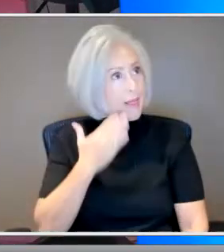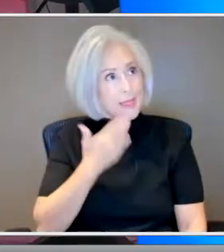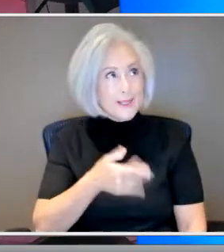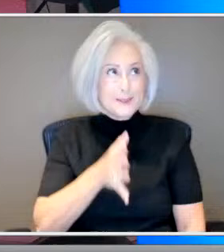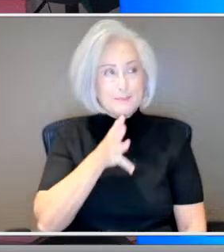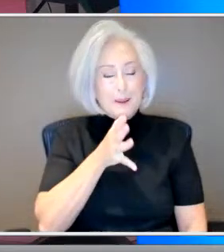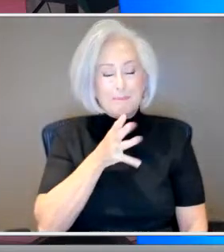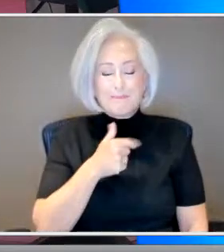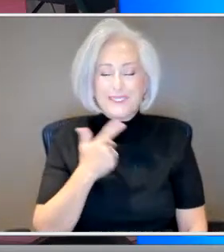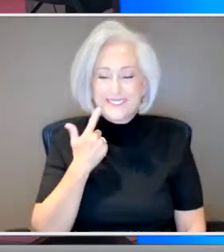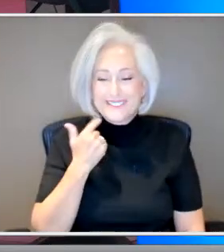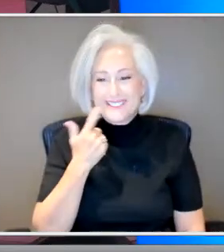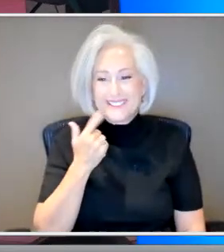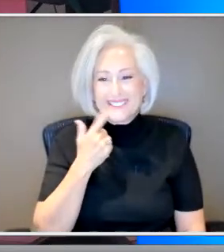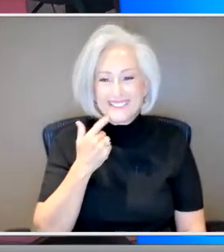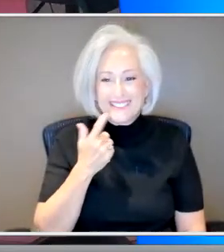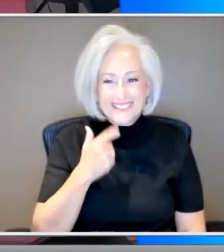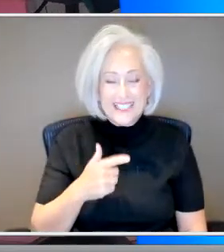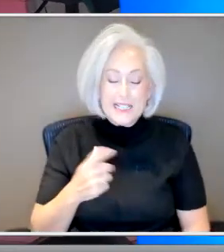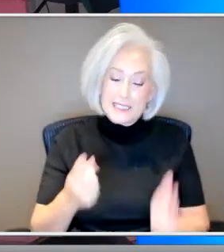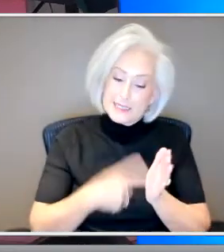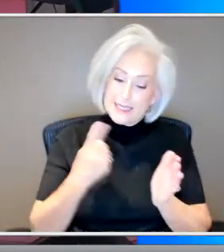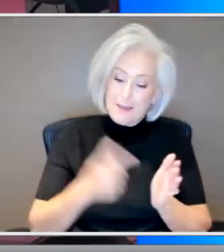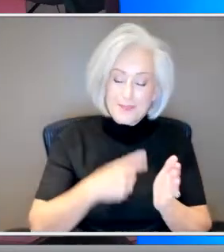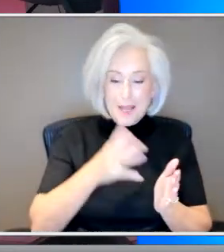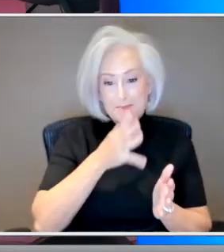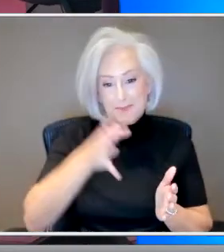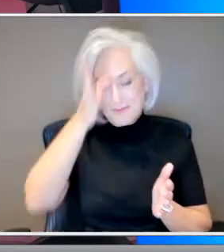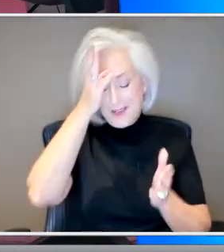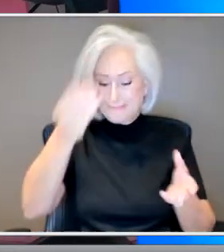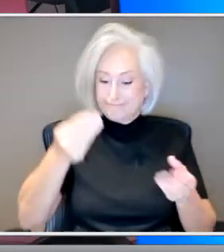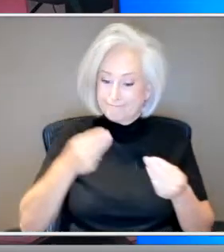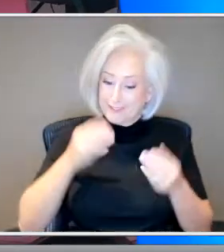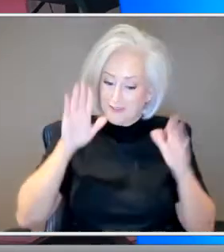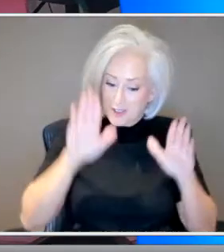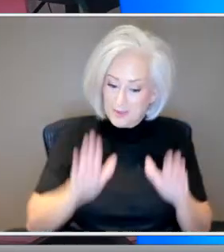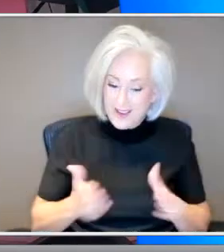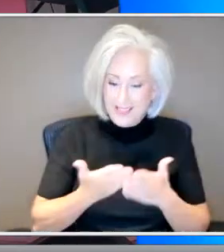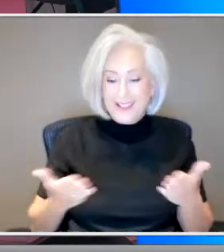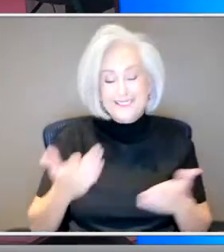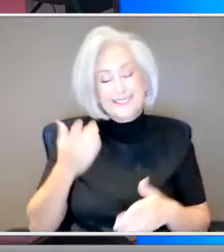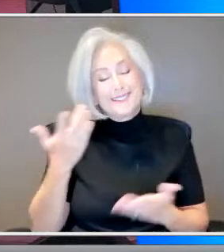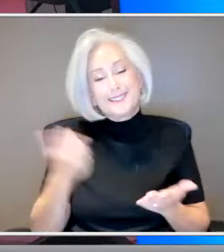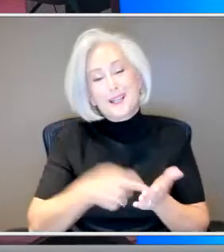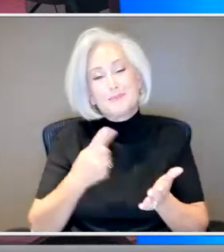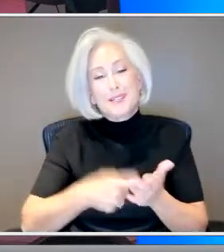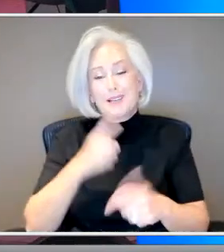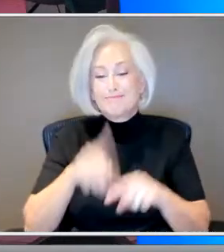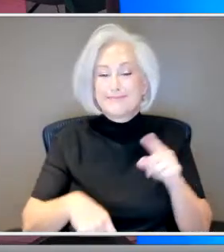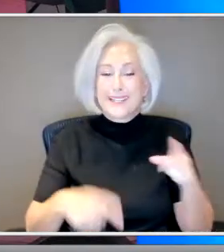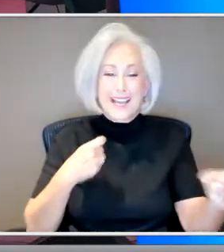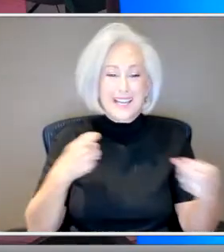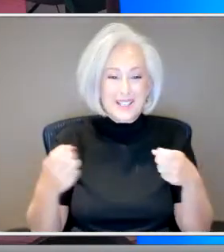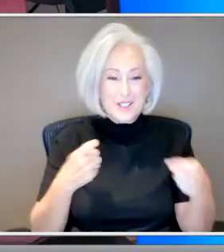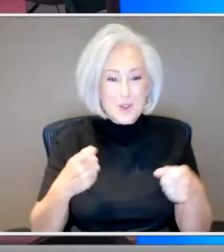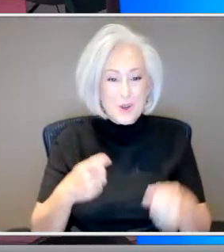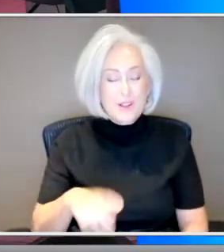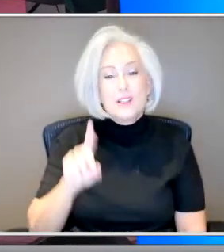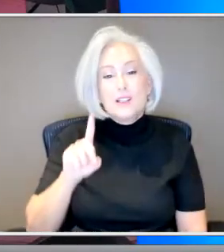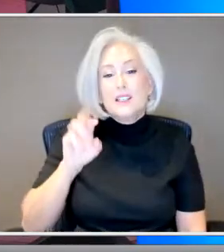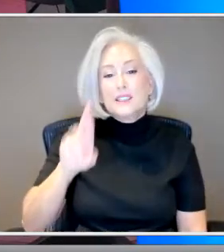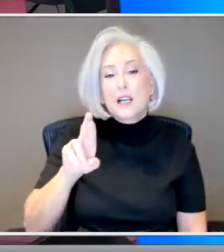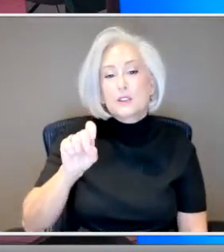our parents that are great and things that you just can't control. Yep. Dr. Surface, you're the one that encouraged Addison to get genetic